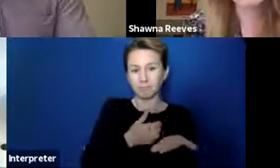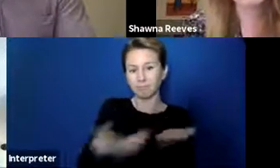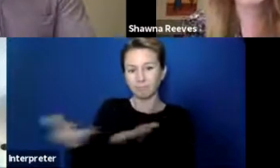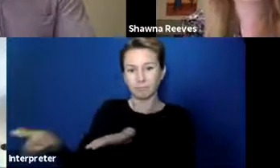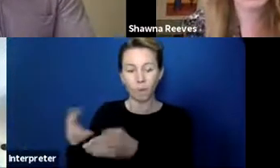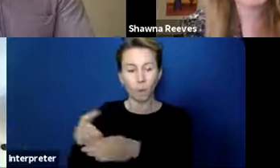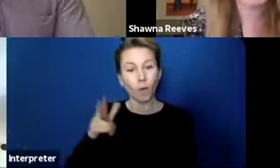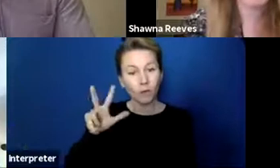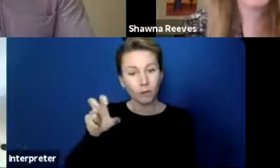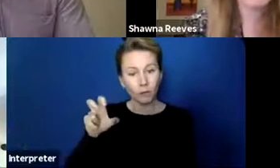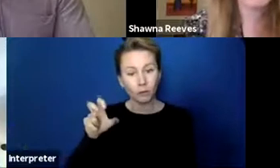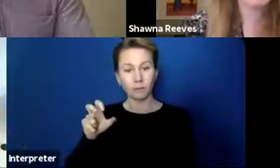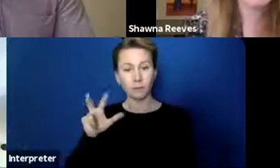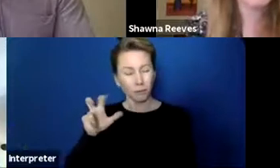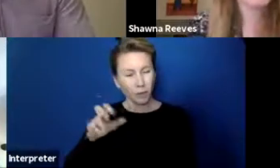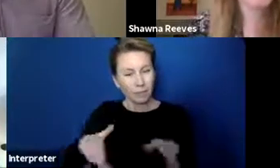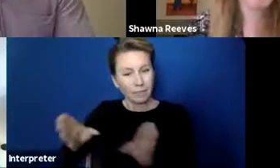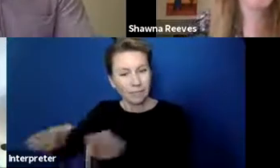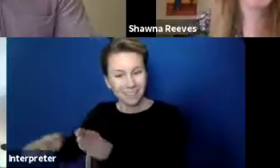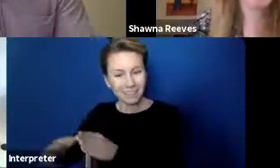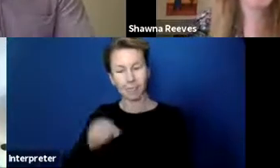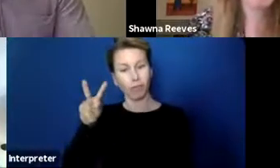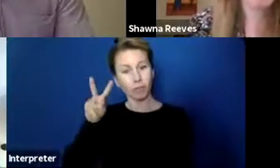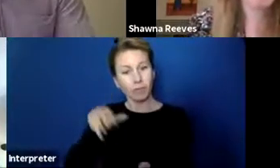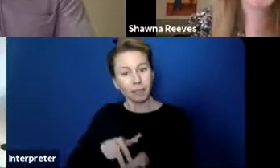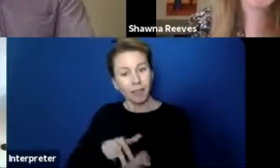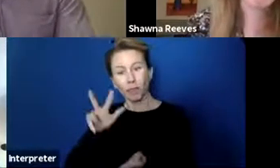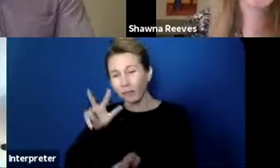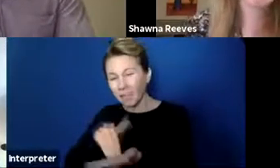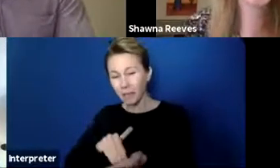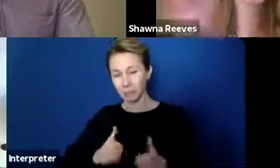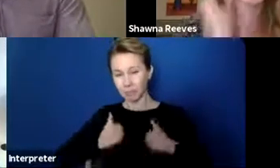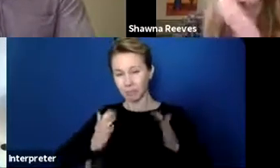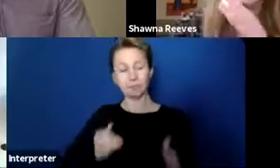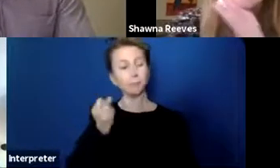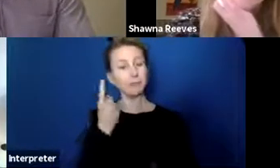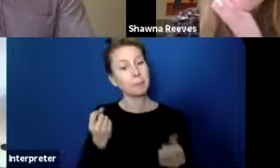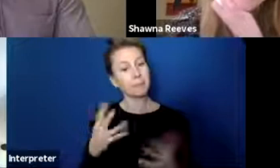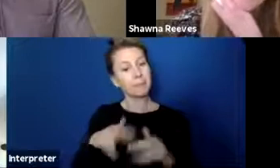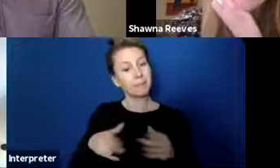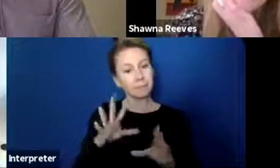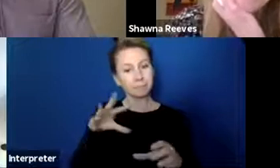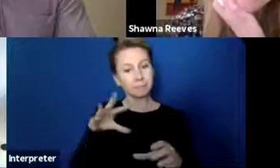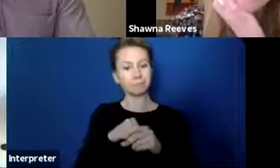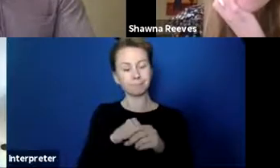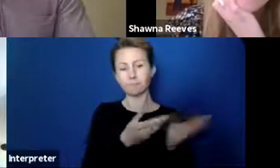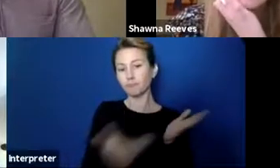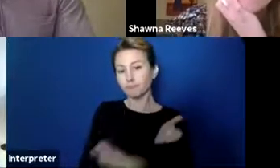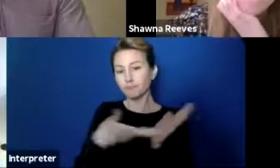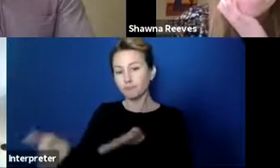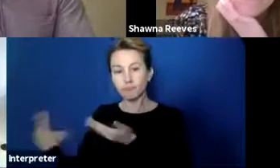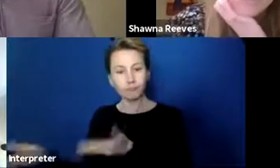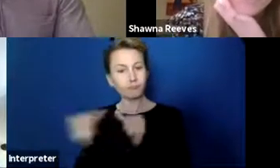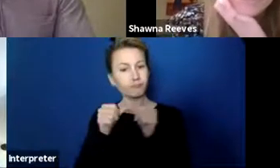as Choice in Aging, another nonprofit senior service provider in our area, we were able to do 2 PPE drives